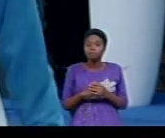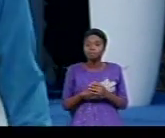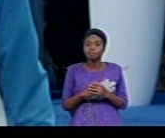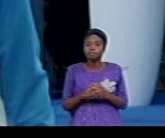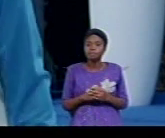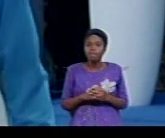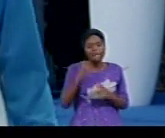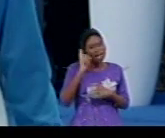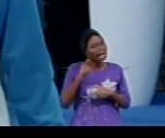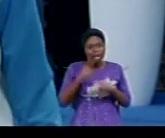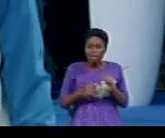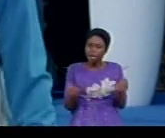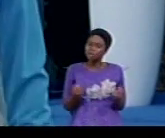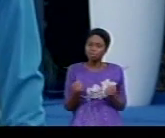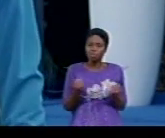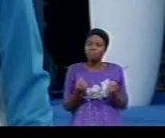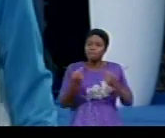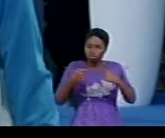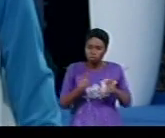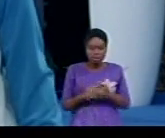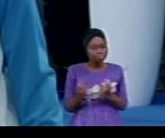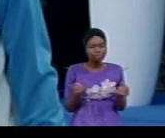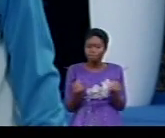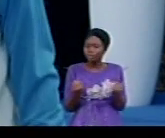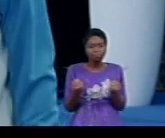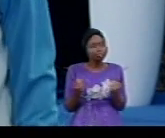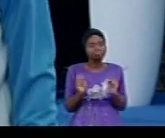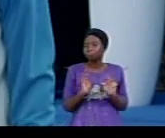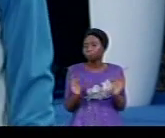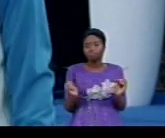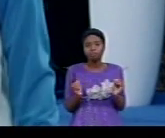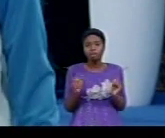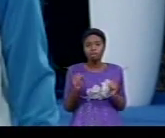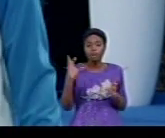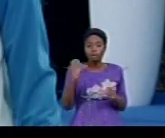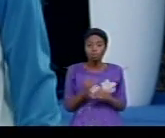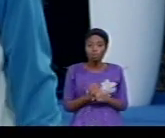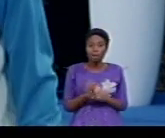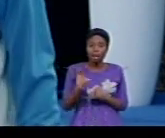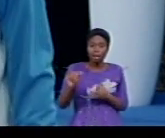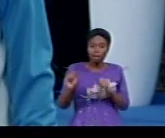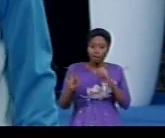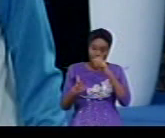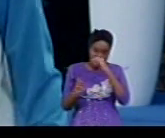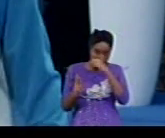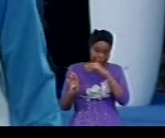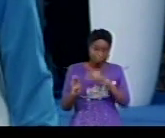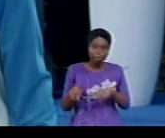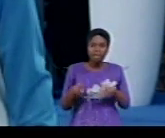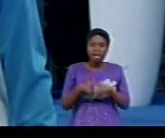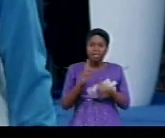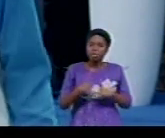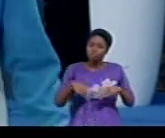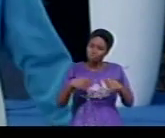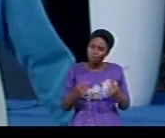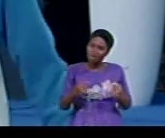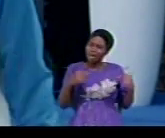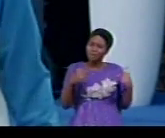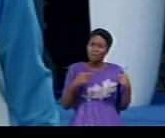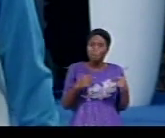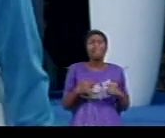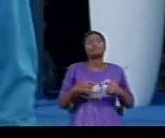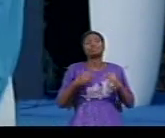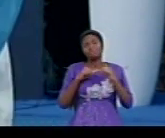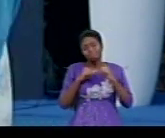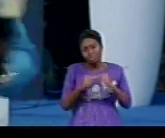drive. I tried to drive. I couldn't. So I picked a cab. I was going on the way. The pain was too much, so I told the cab to